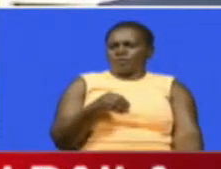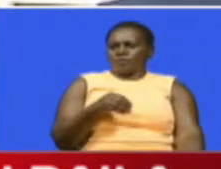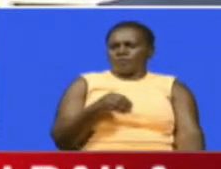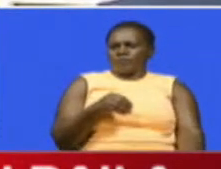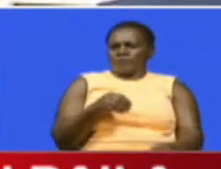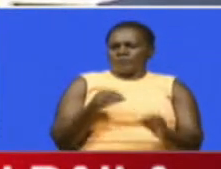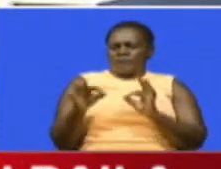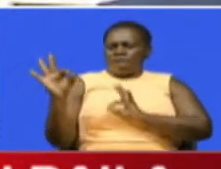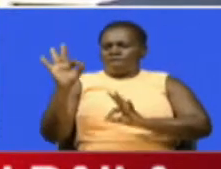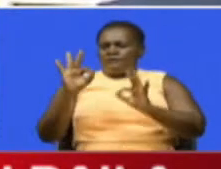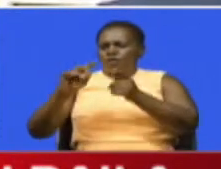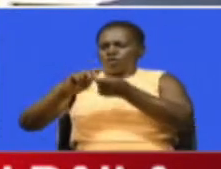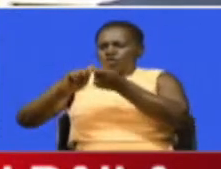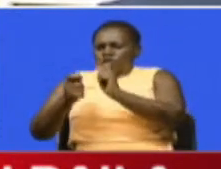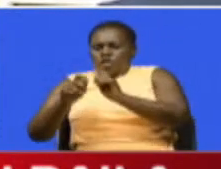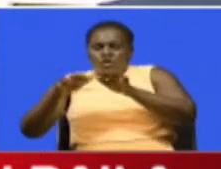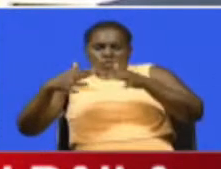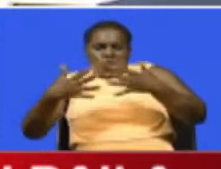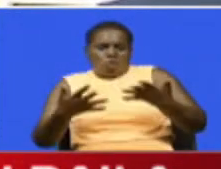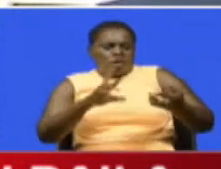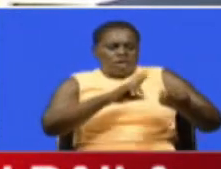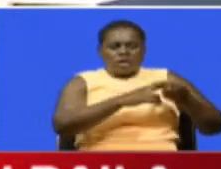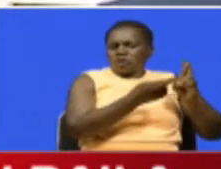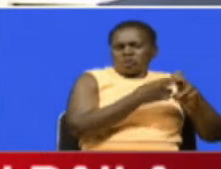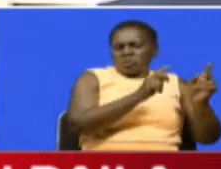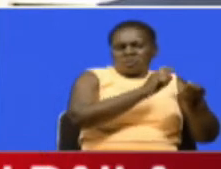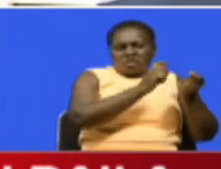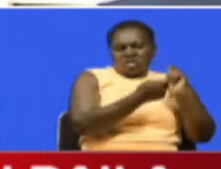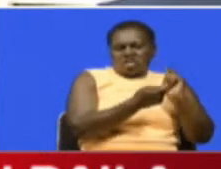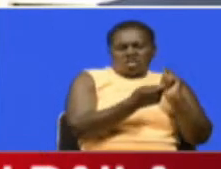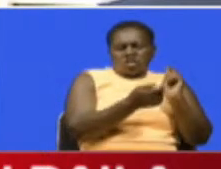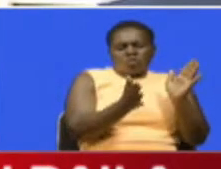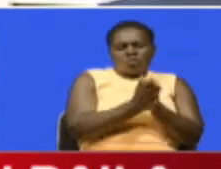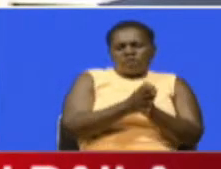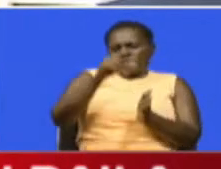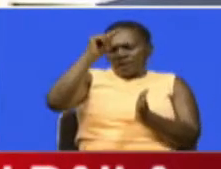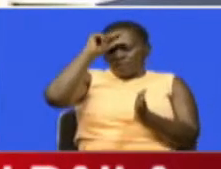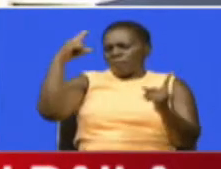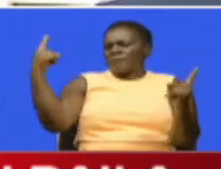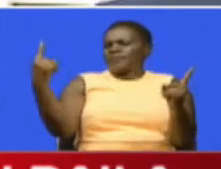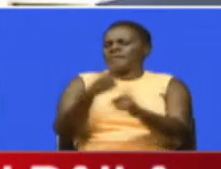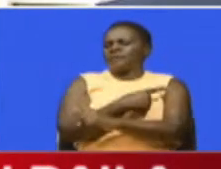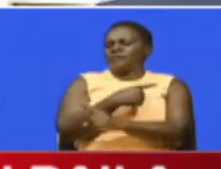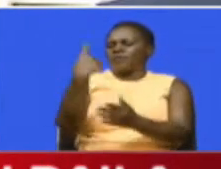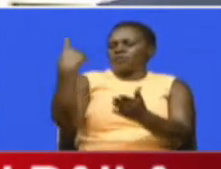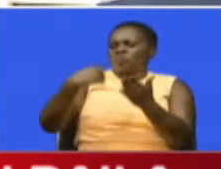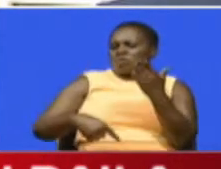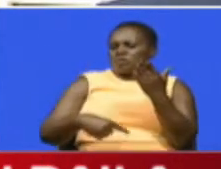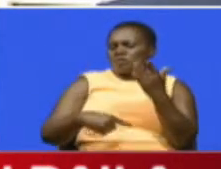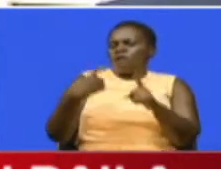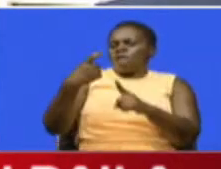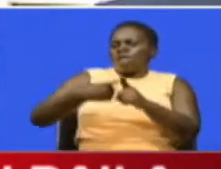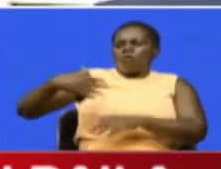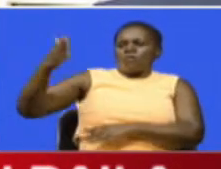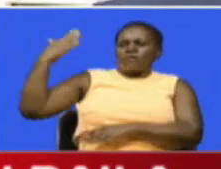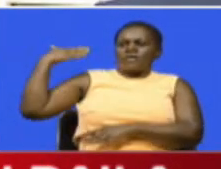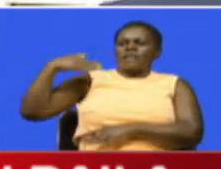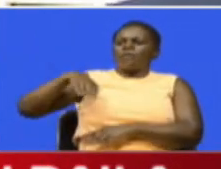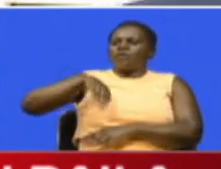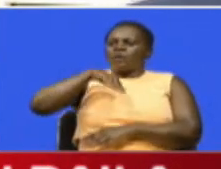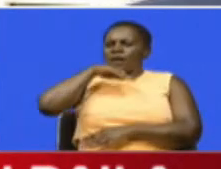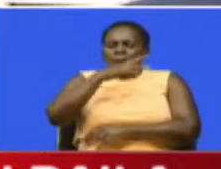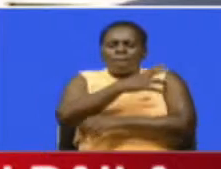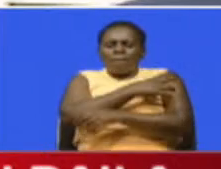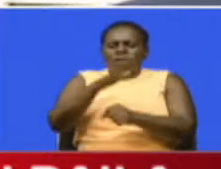that the style has changed, or is it the relationship we have with the government now? What is different from the past? Raila Odinga was a very